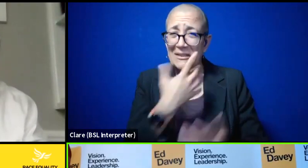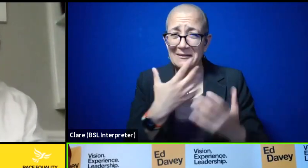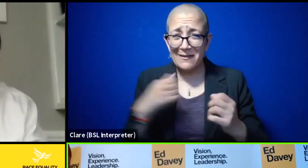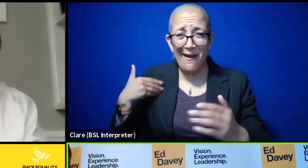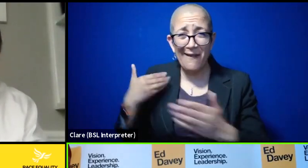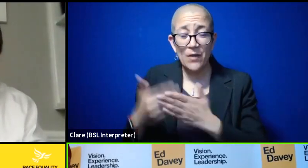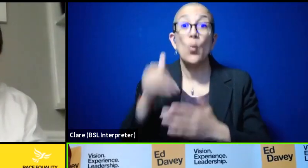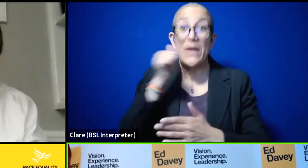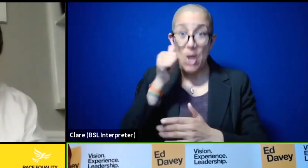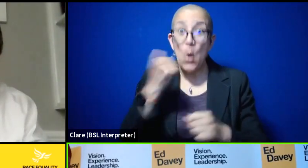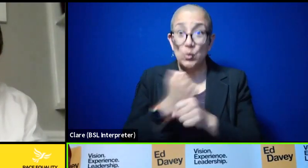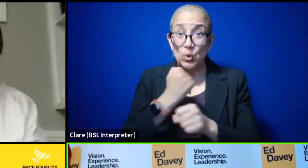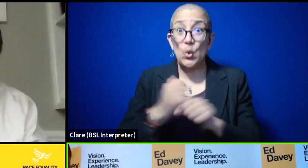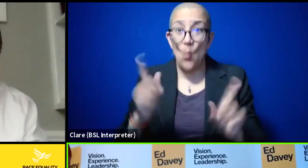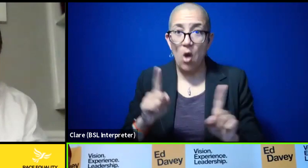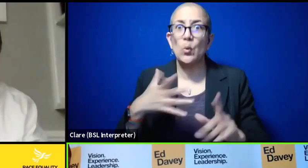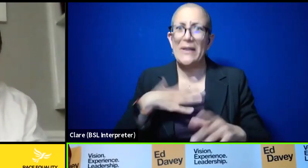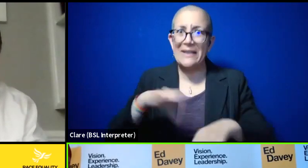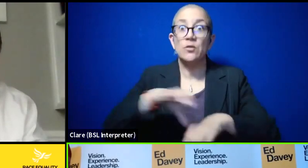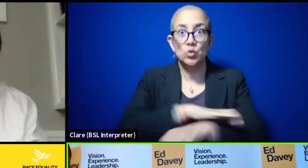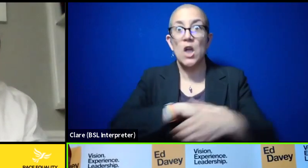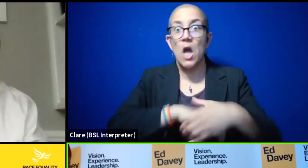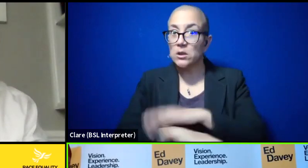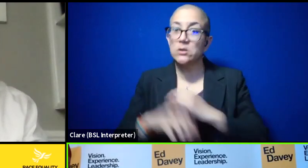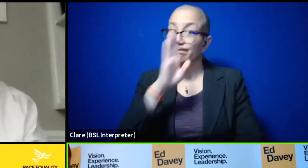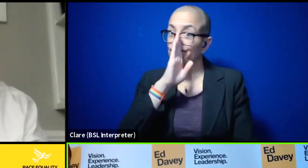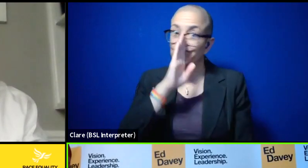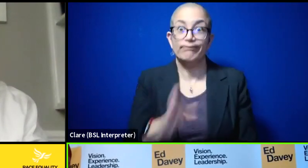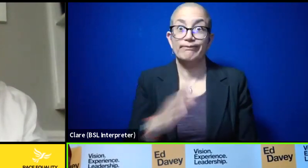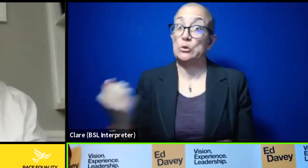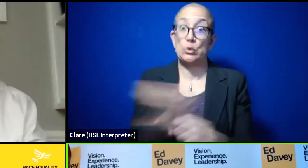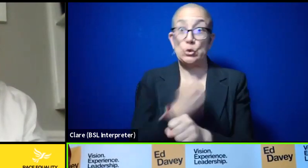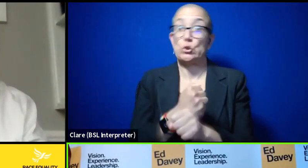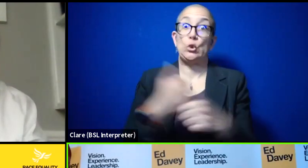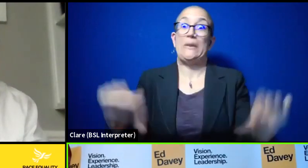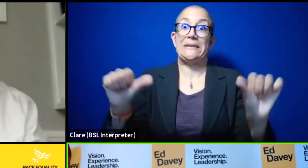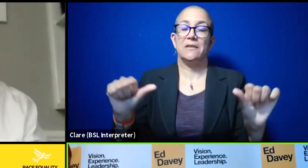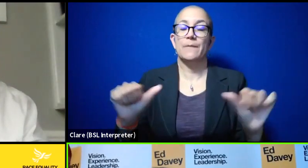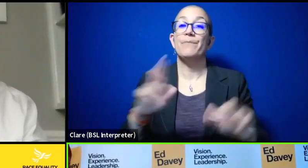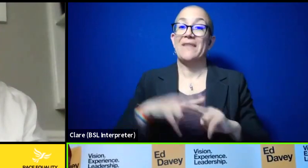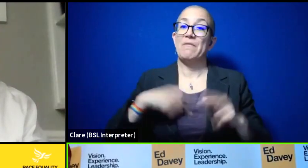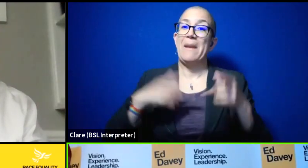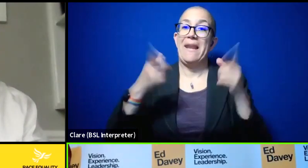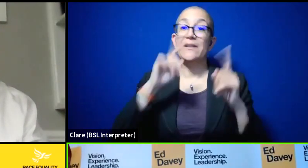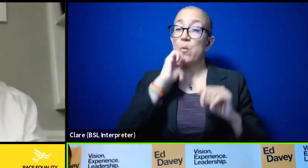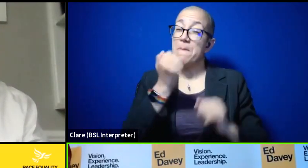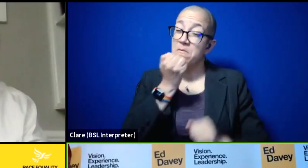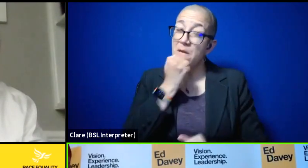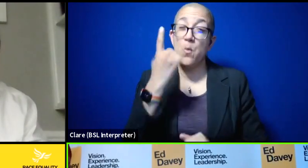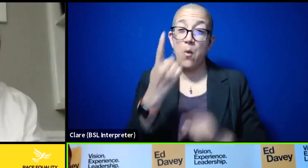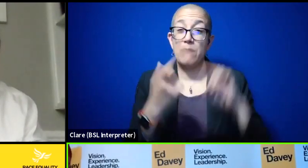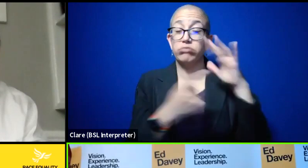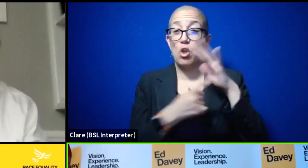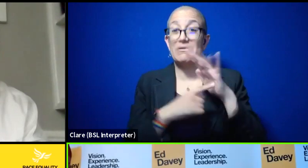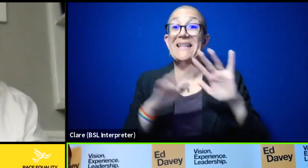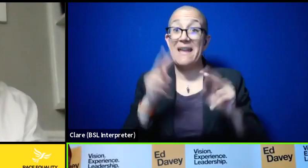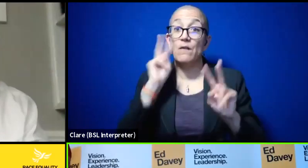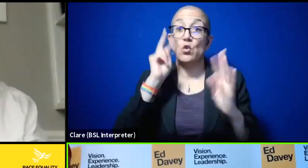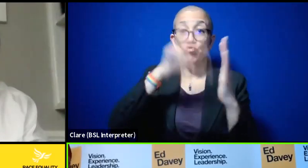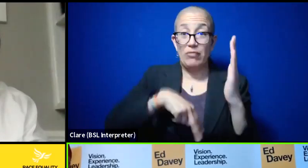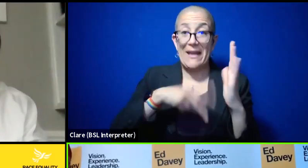to do. Let's just do it. Let's just do it. And if I'm leader, this will be my #1 priority. If you read the Alderdice review, what